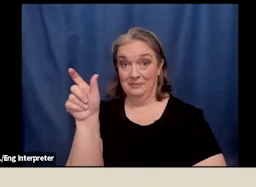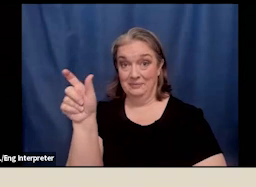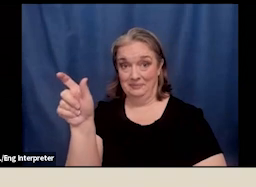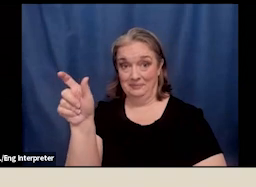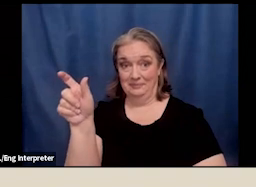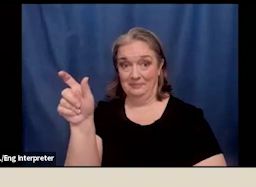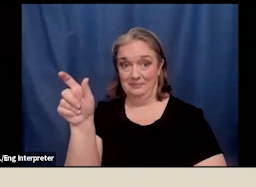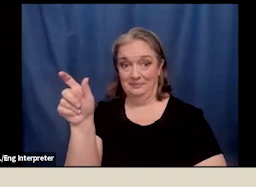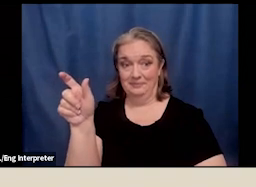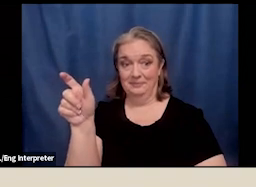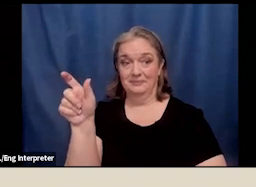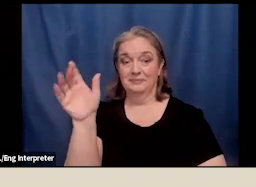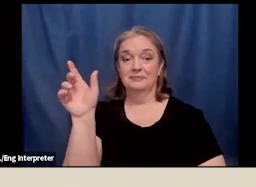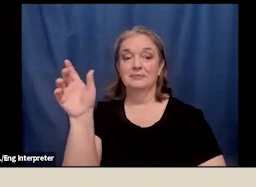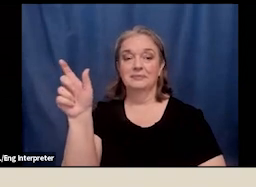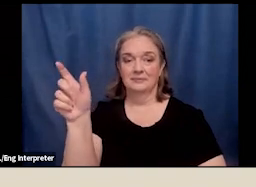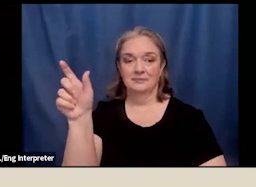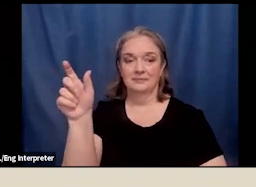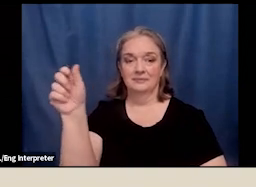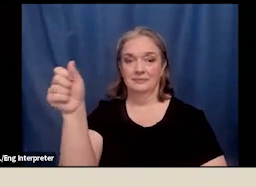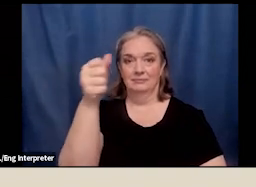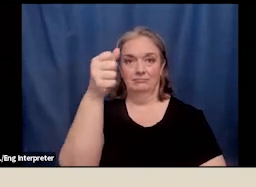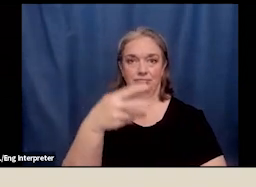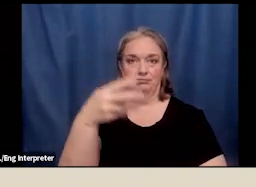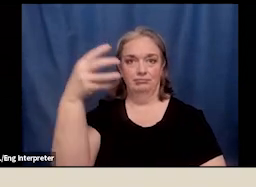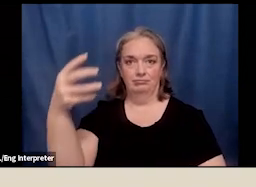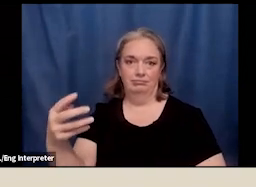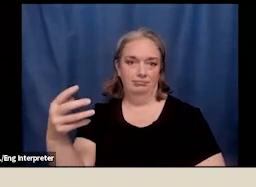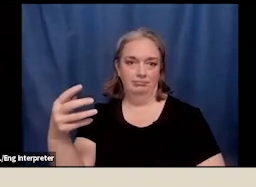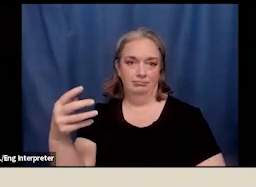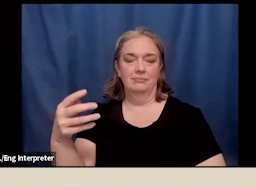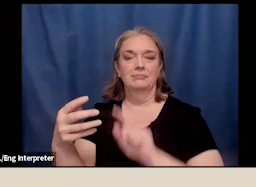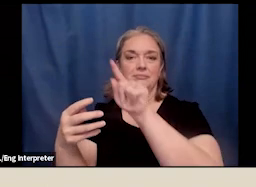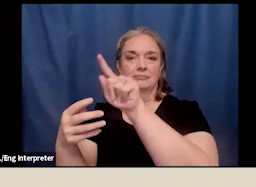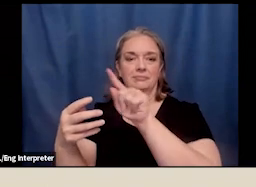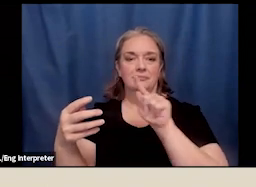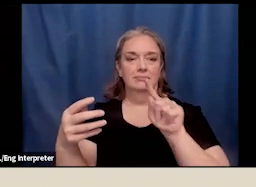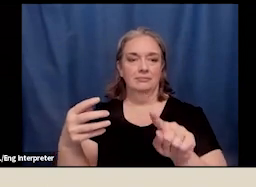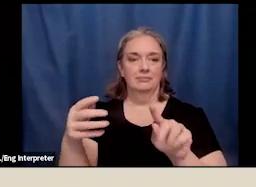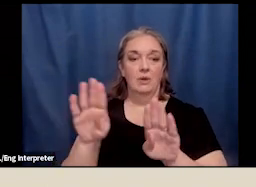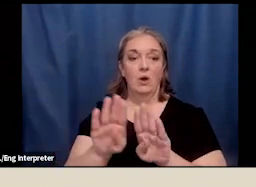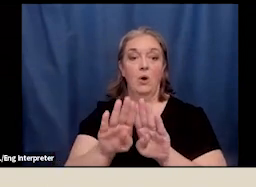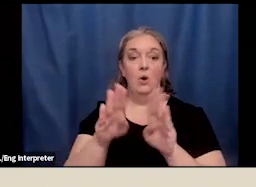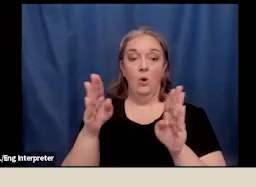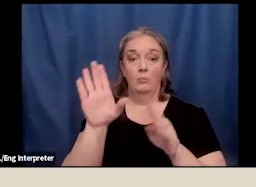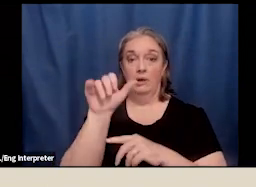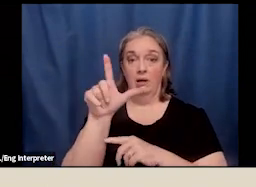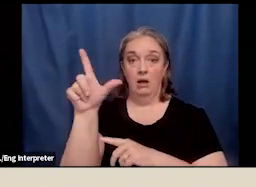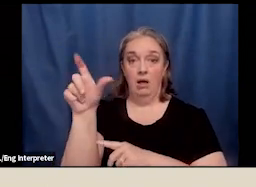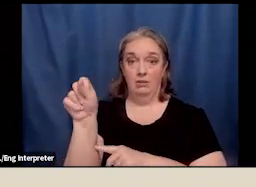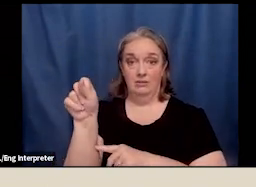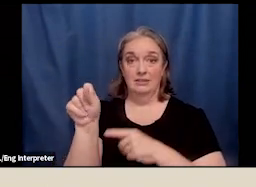when you click on that, you get all these options to click on, but you'll want to go to the open calls section,